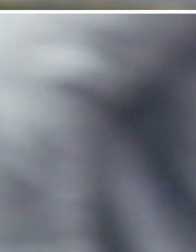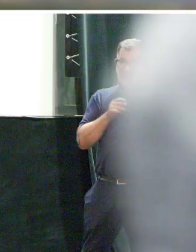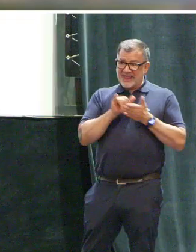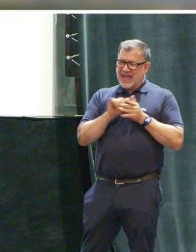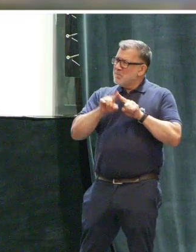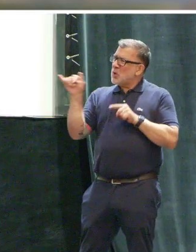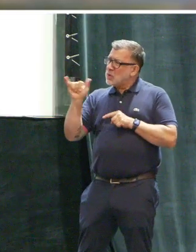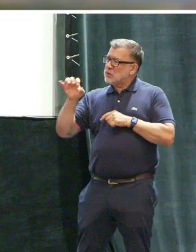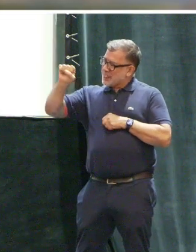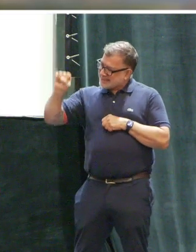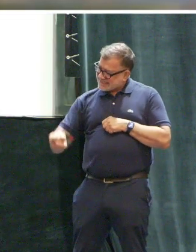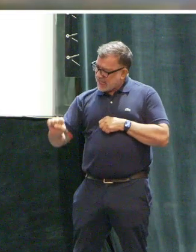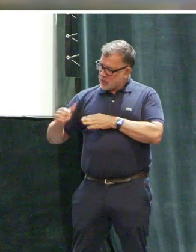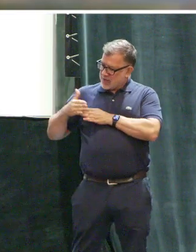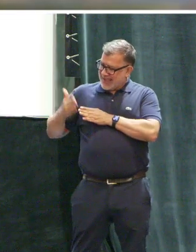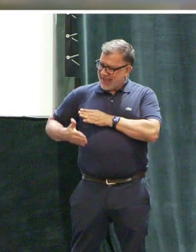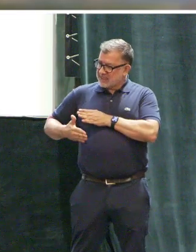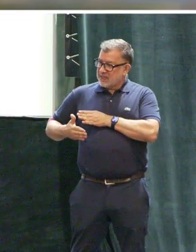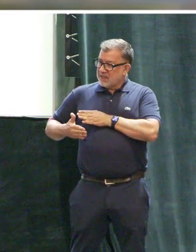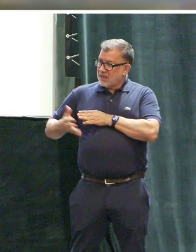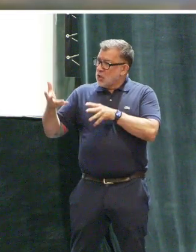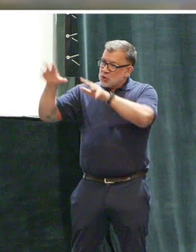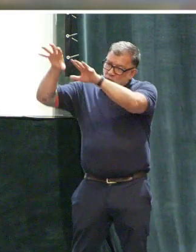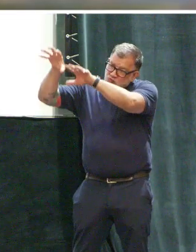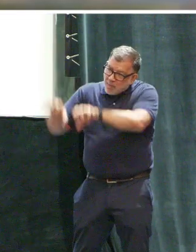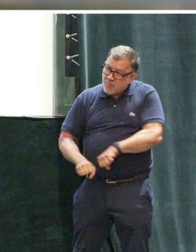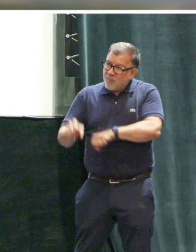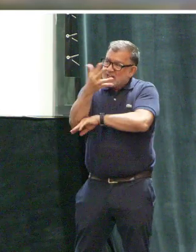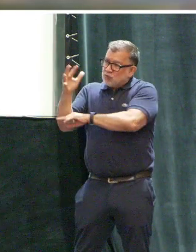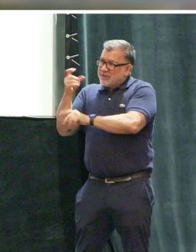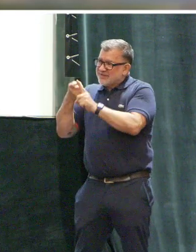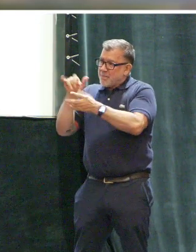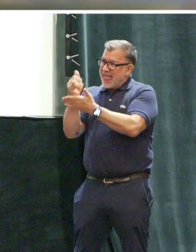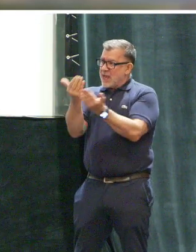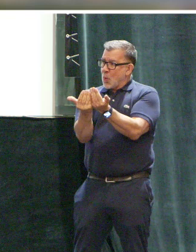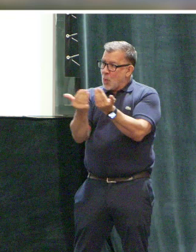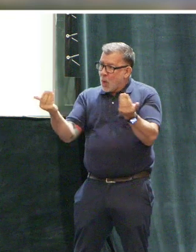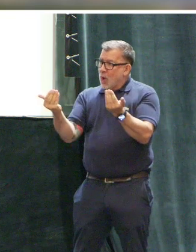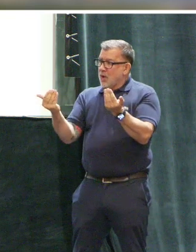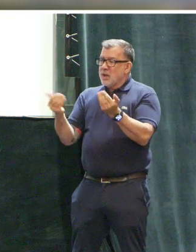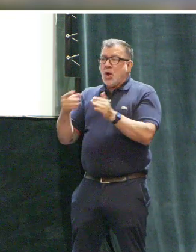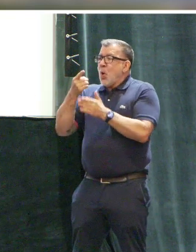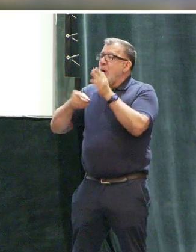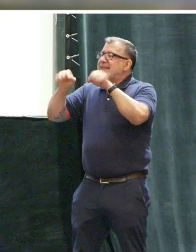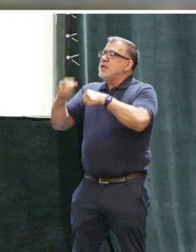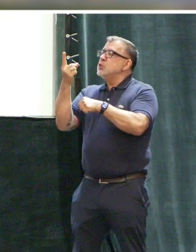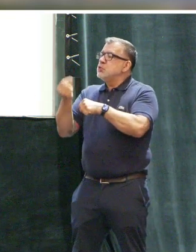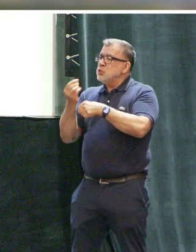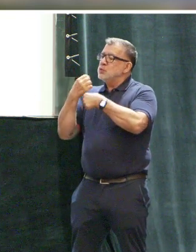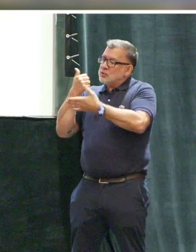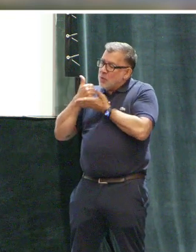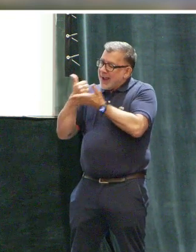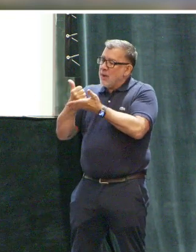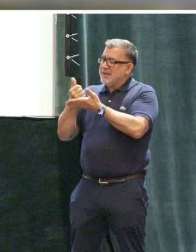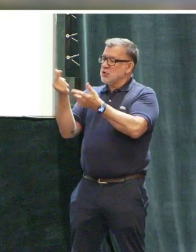you're taking trees away from that wall. What can you do to help green it, to have it